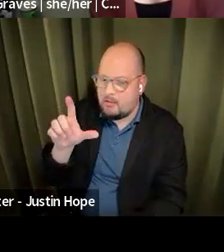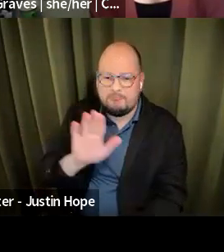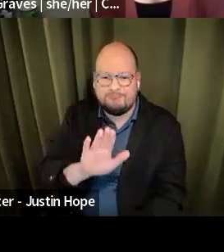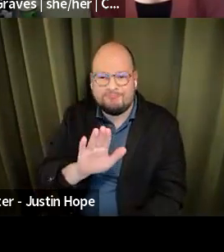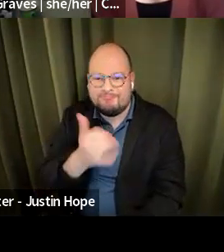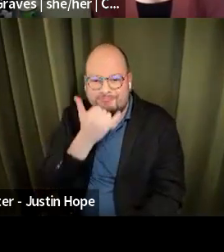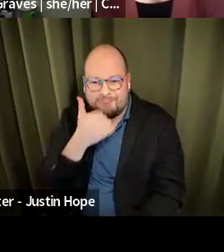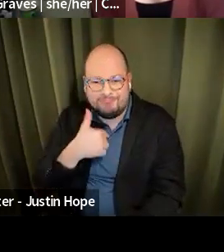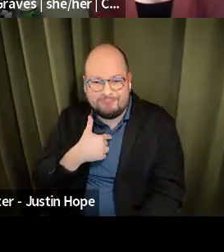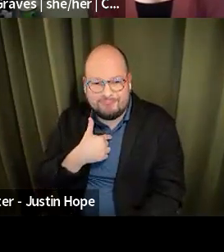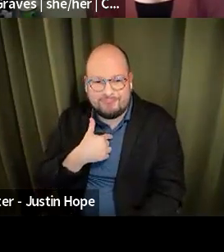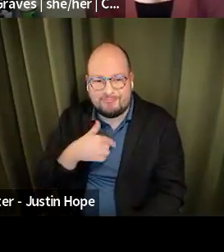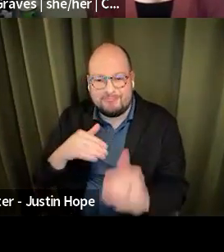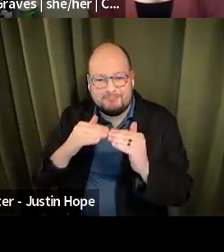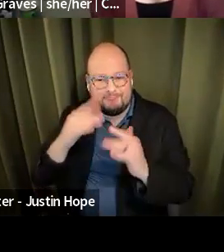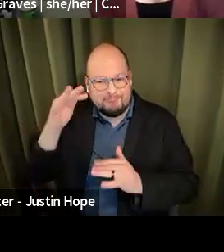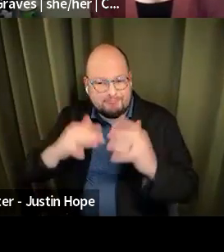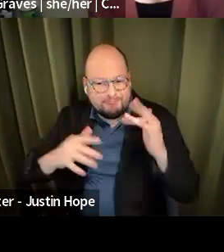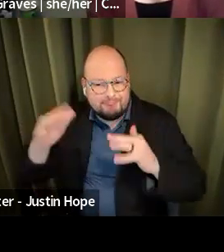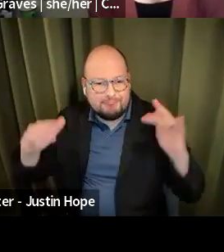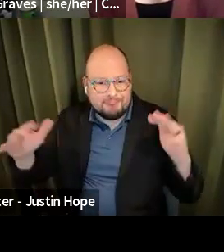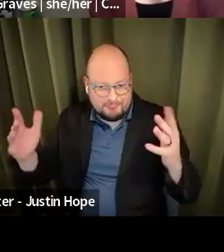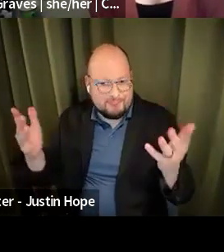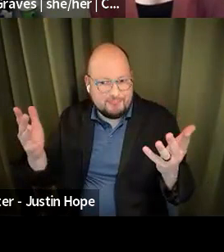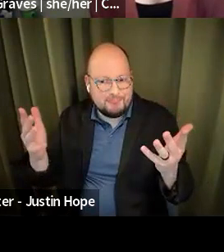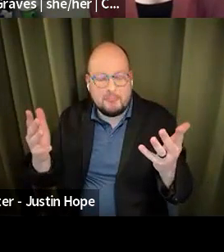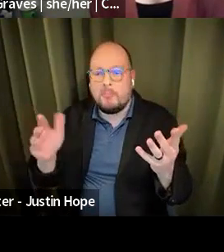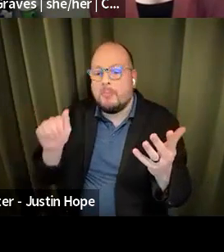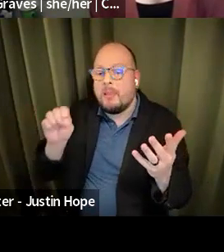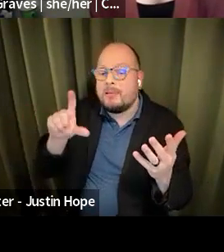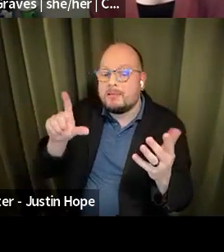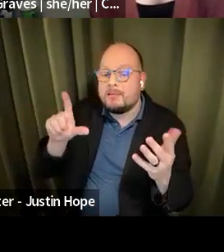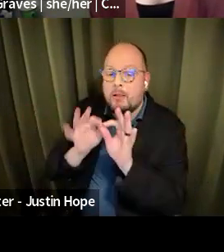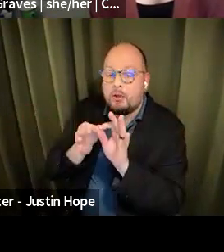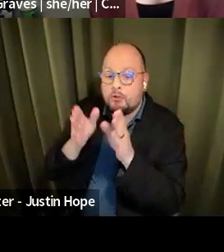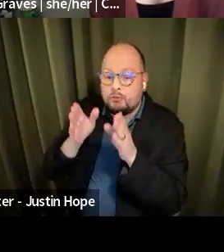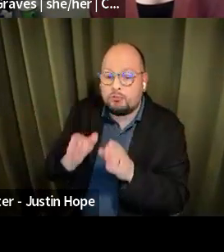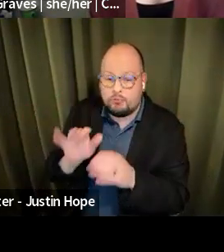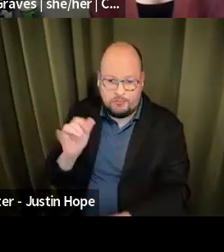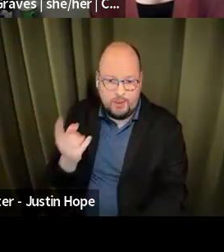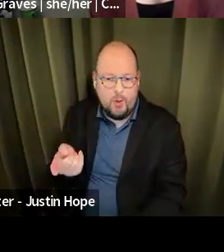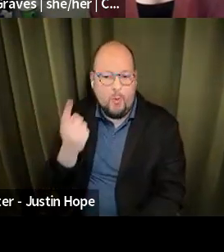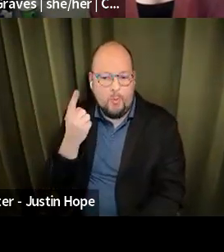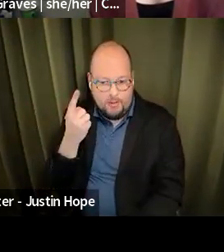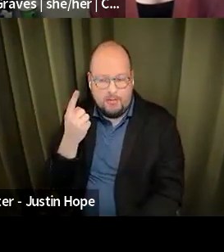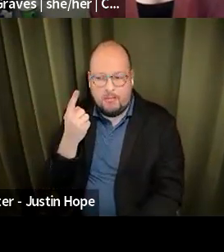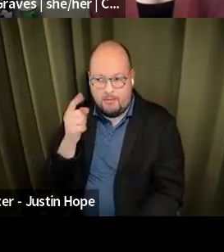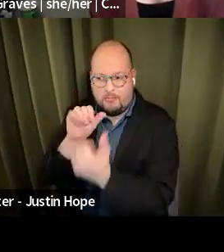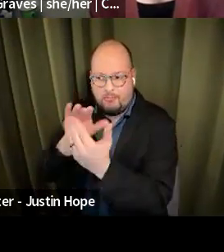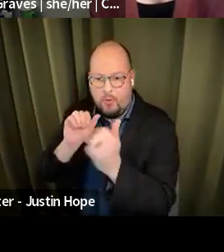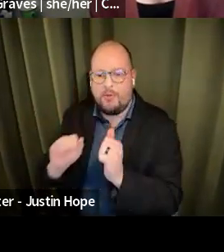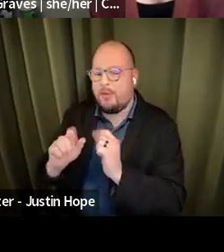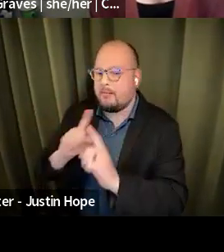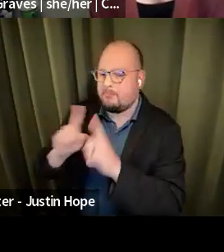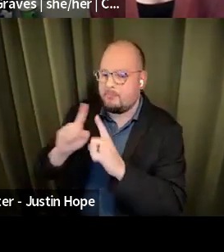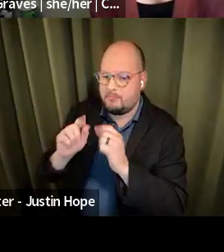needs, communication needs. So American Sign Language interpreters is one way to communicate with deaf patients, but there's